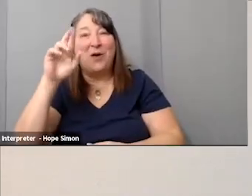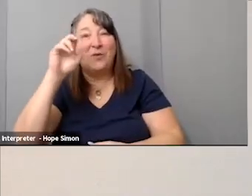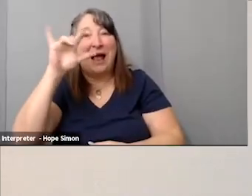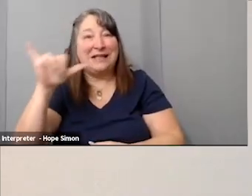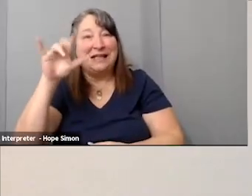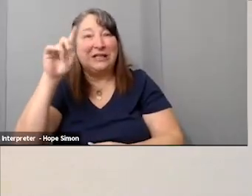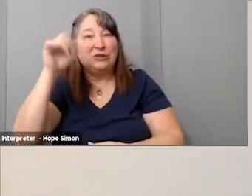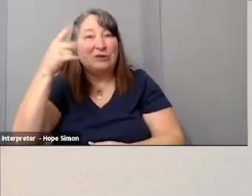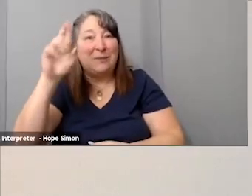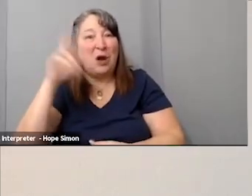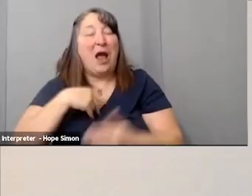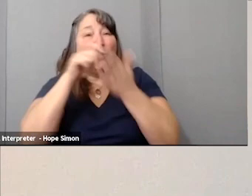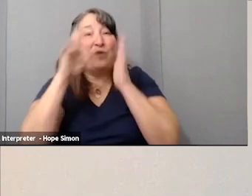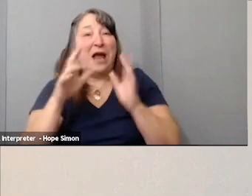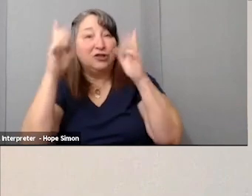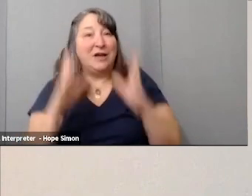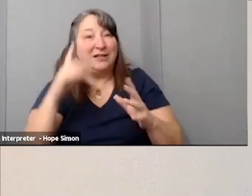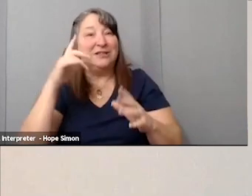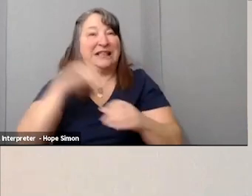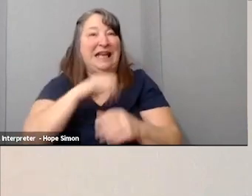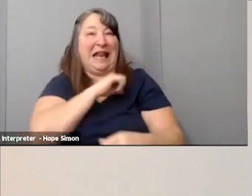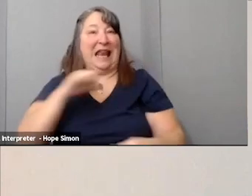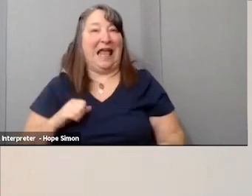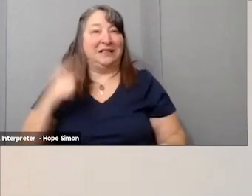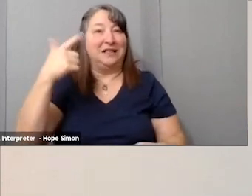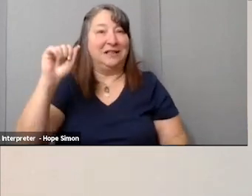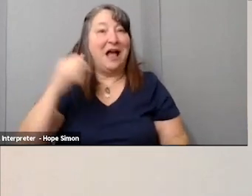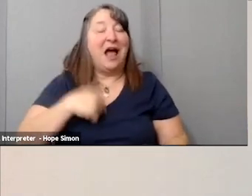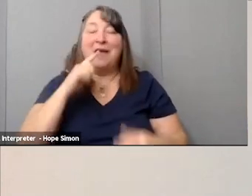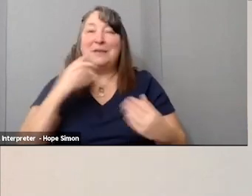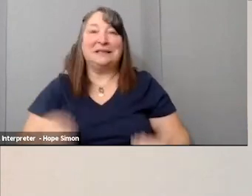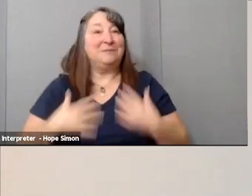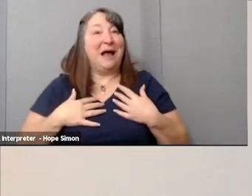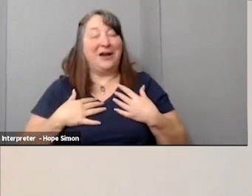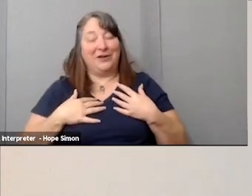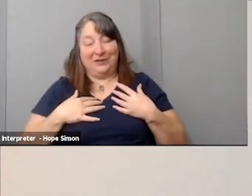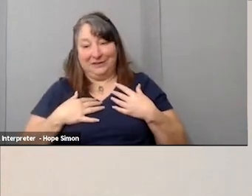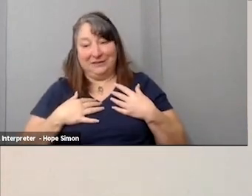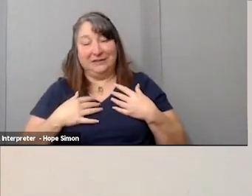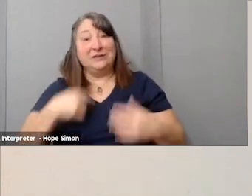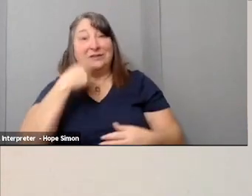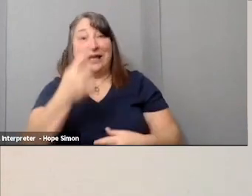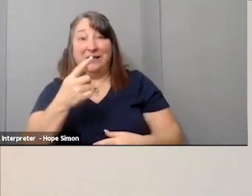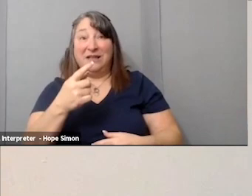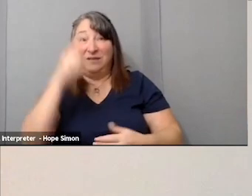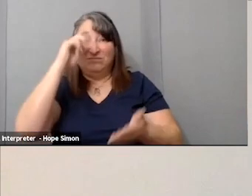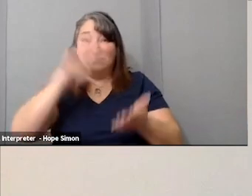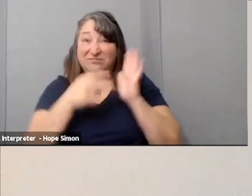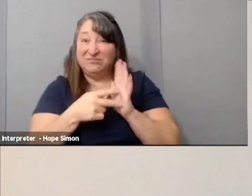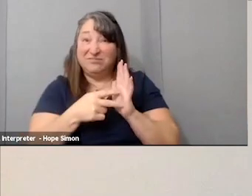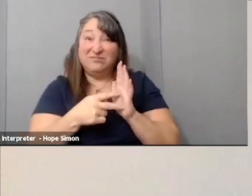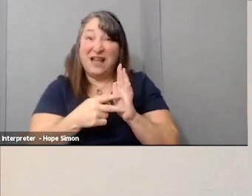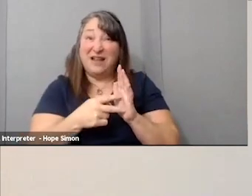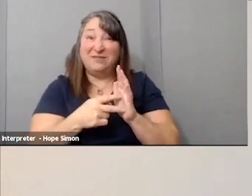from Atlanta. I'm both inspired and accountable to tell the intentionally and unintentionally dismissed